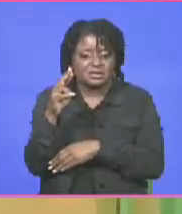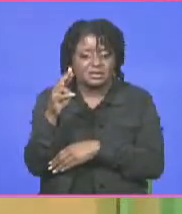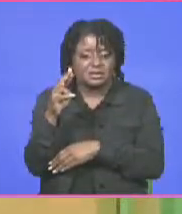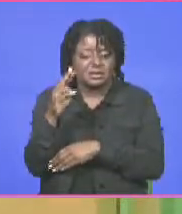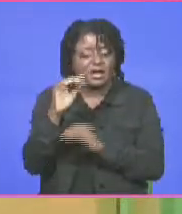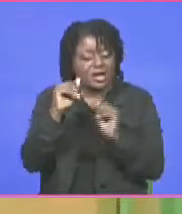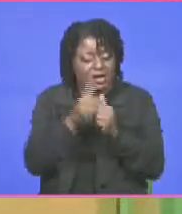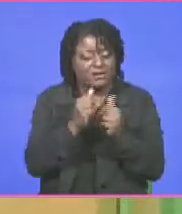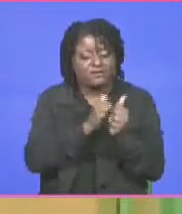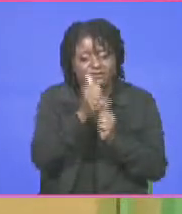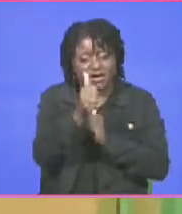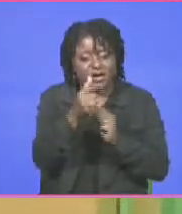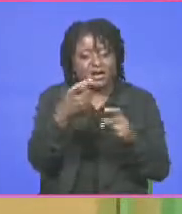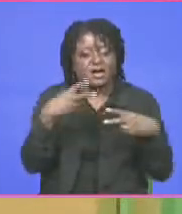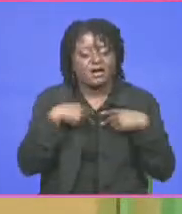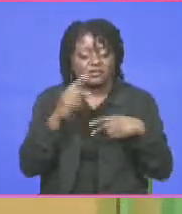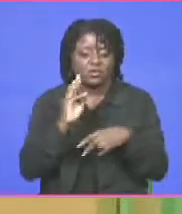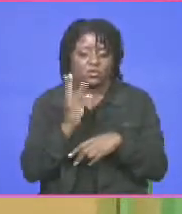have we come?